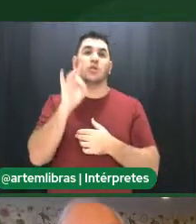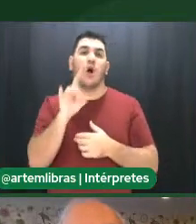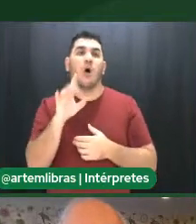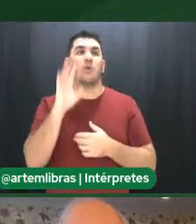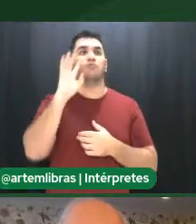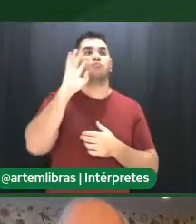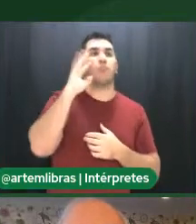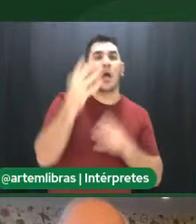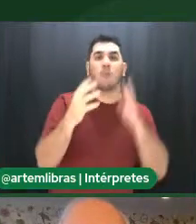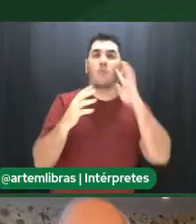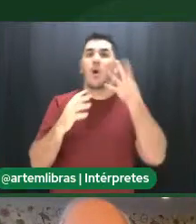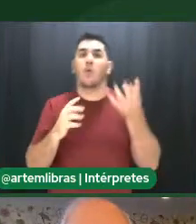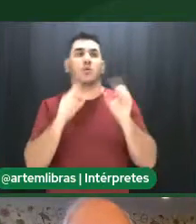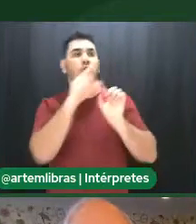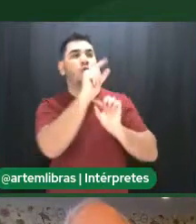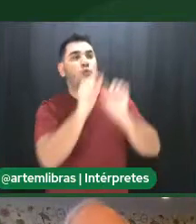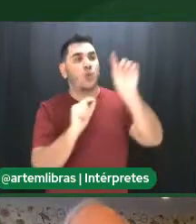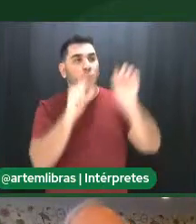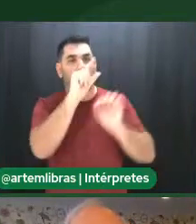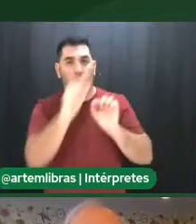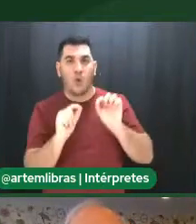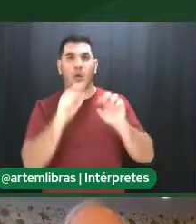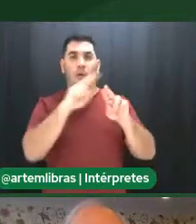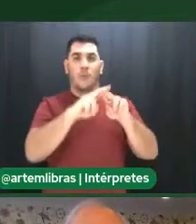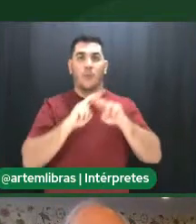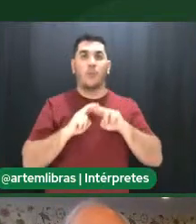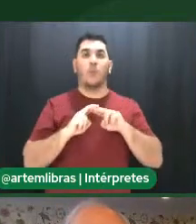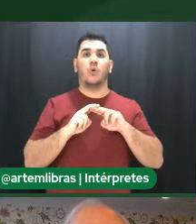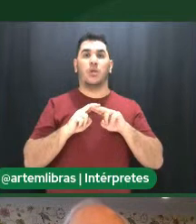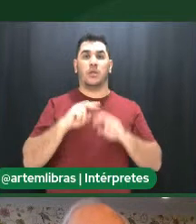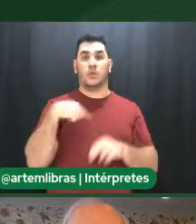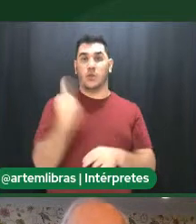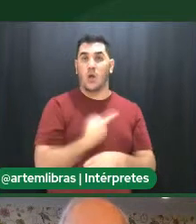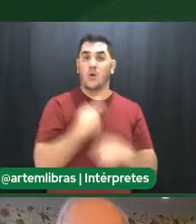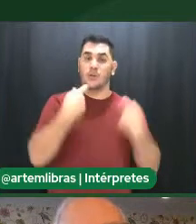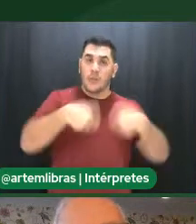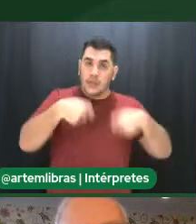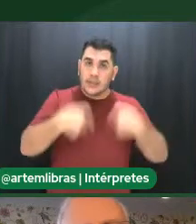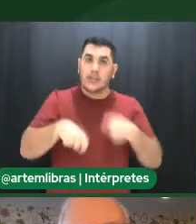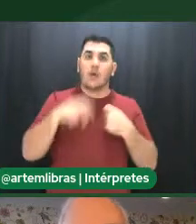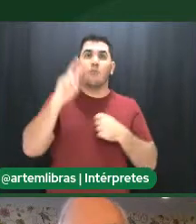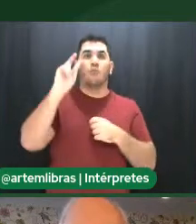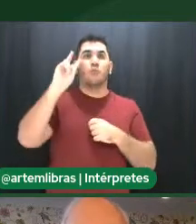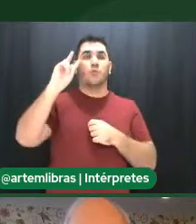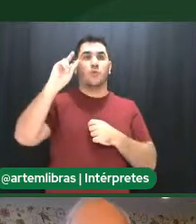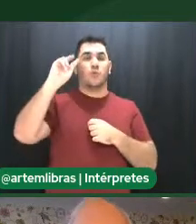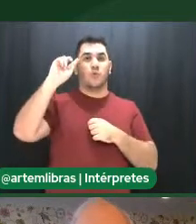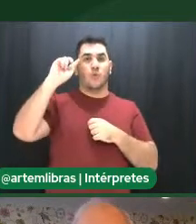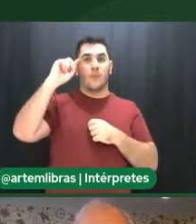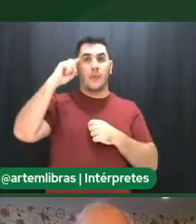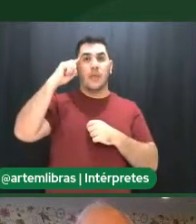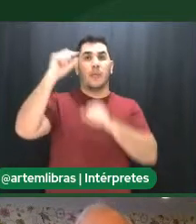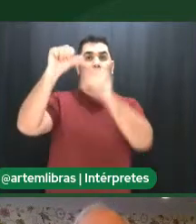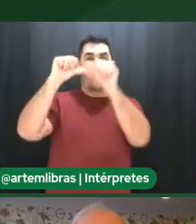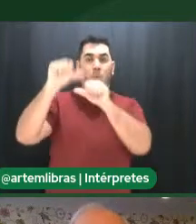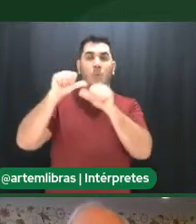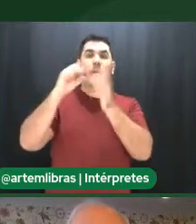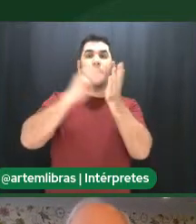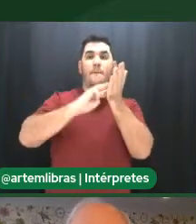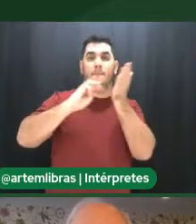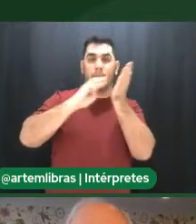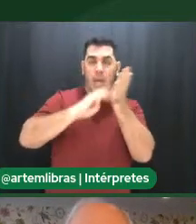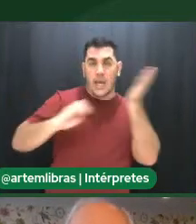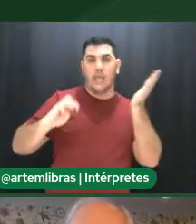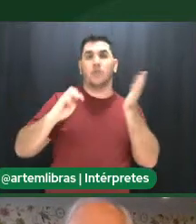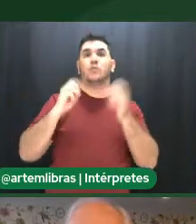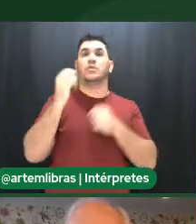and the new goal is to prevent the confusion and surprise by better user interfaces, what I call prospective